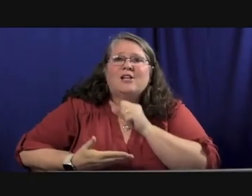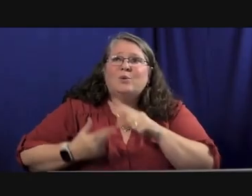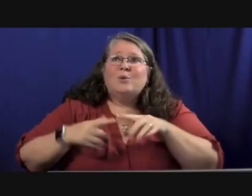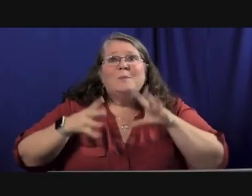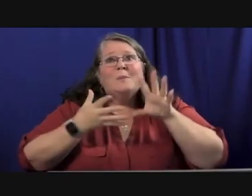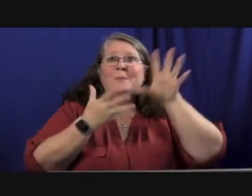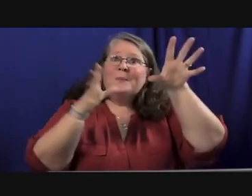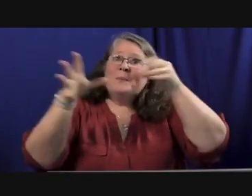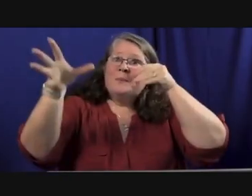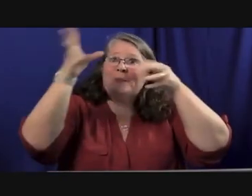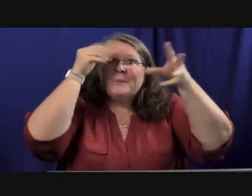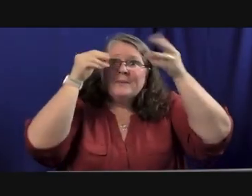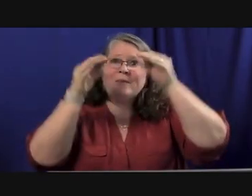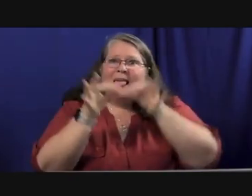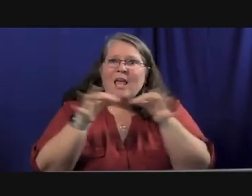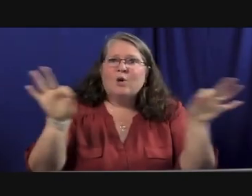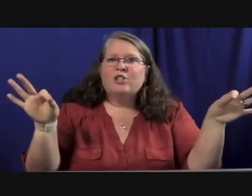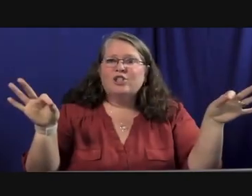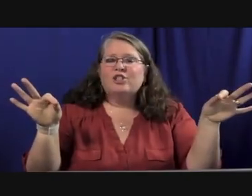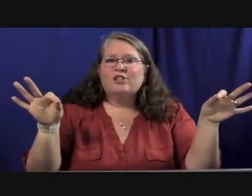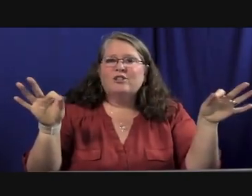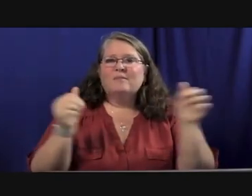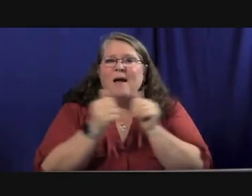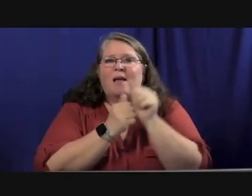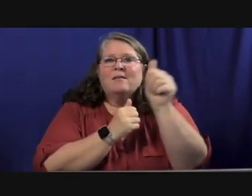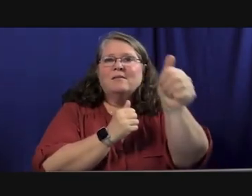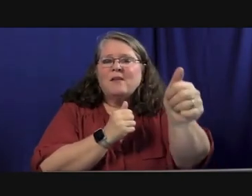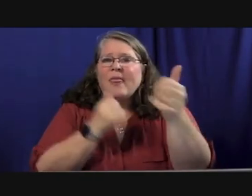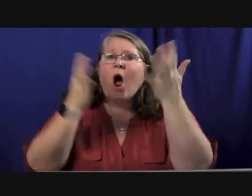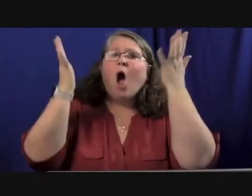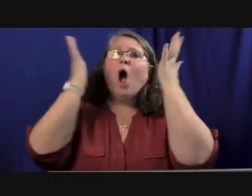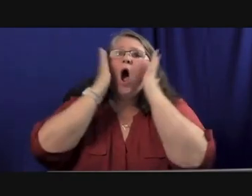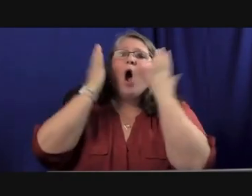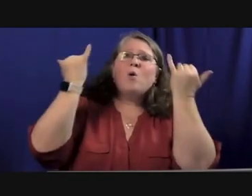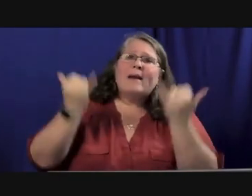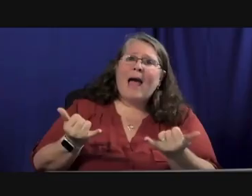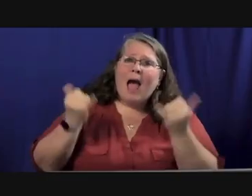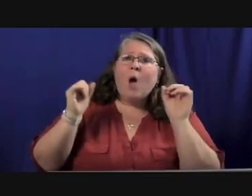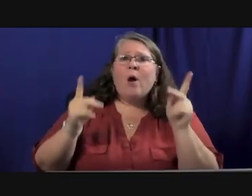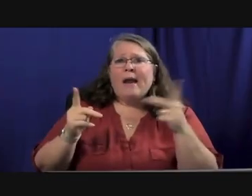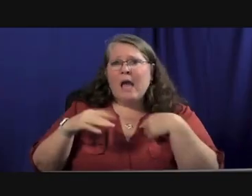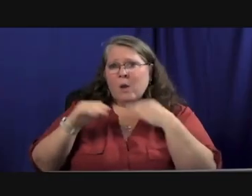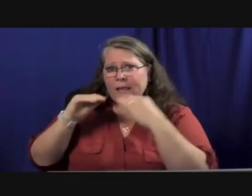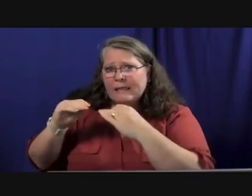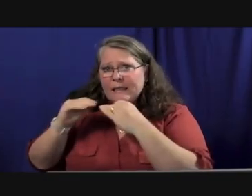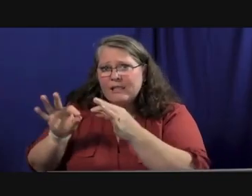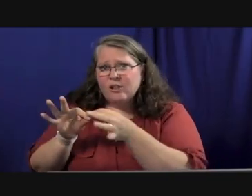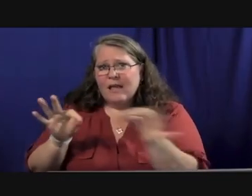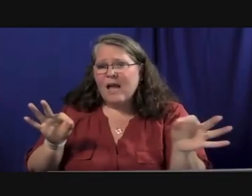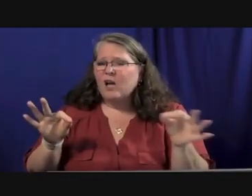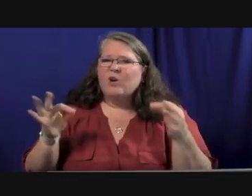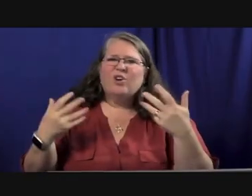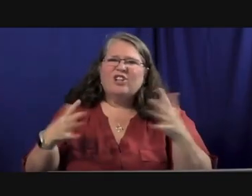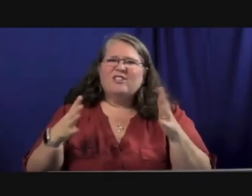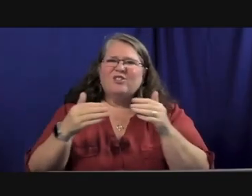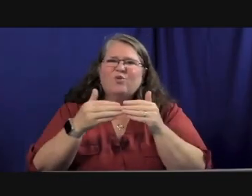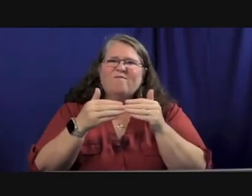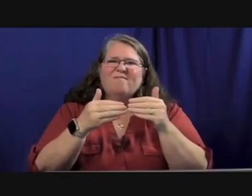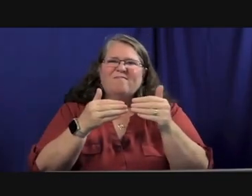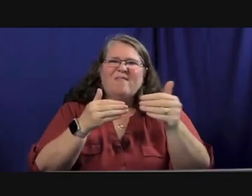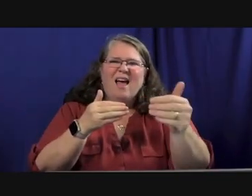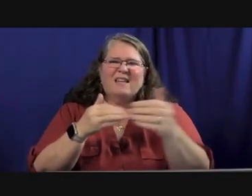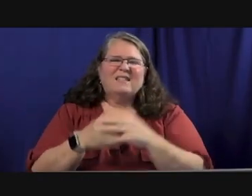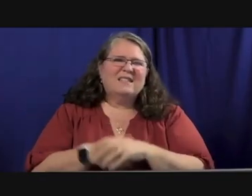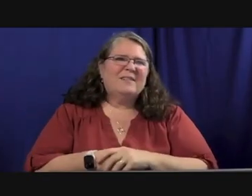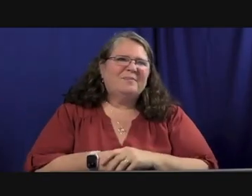be delayed. So they learn language from afar. So then when